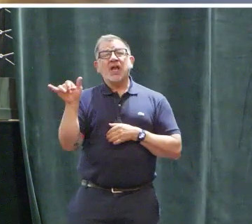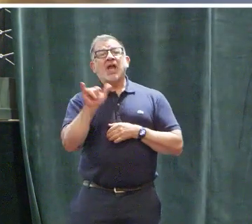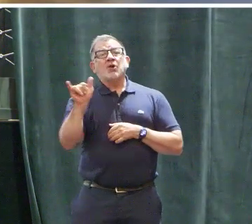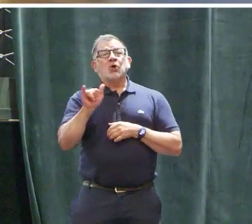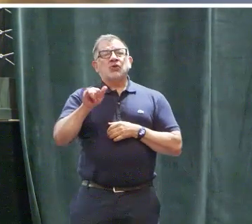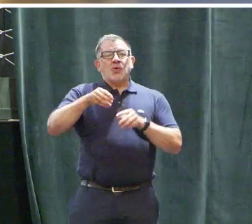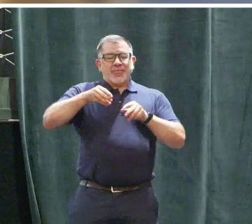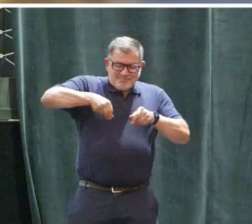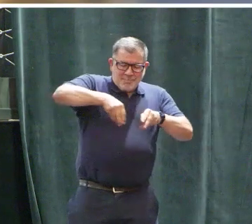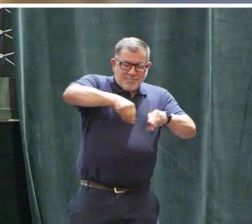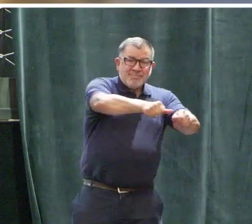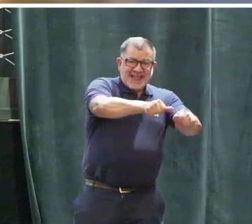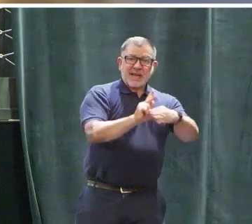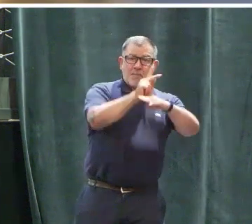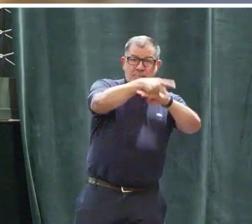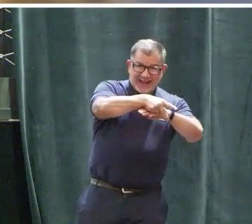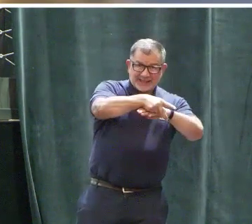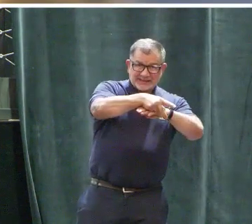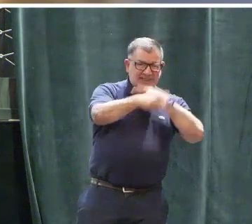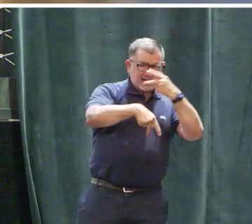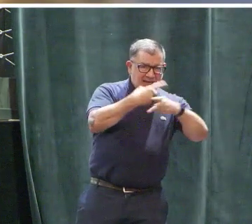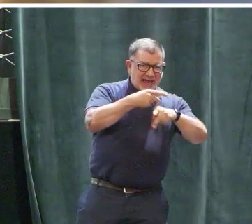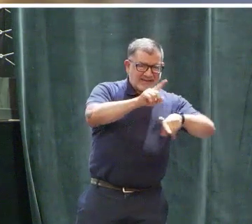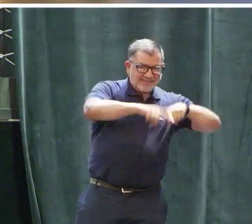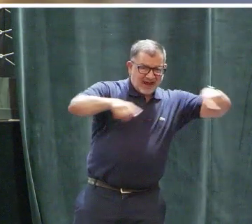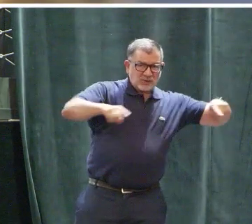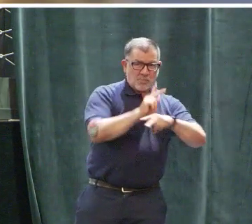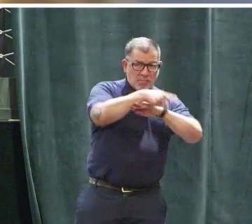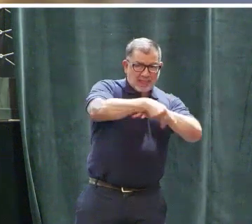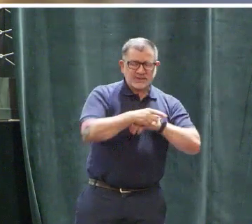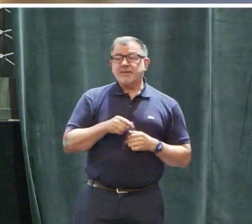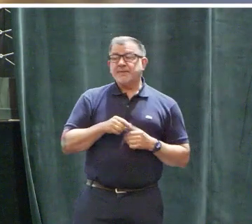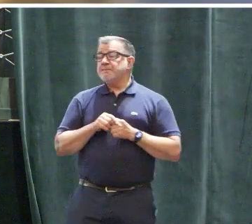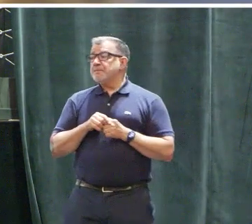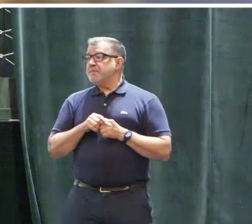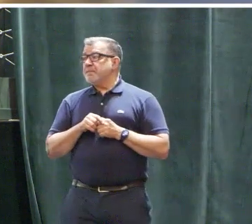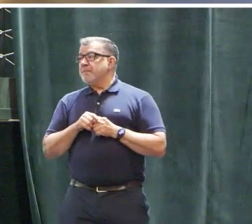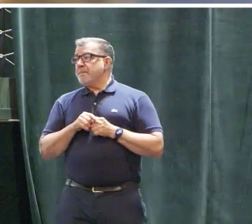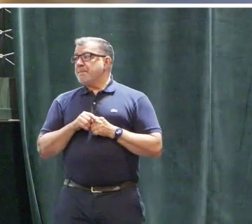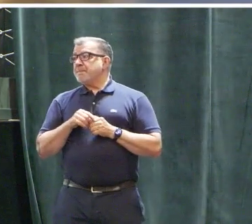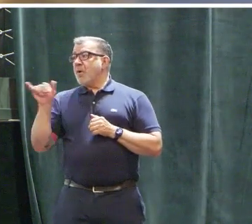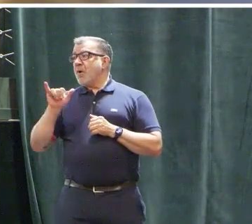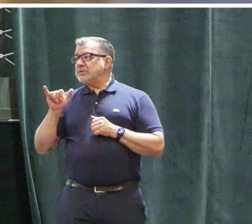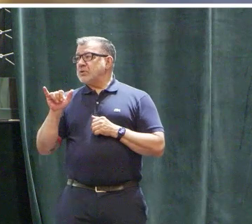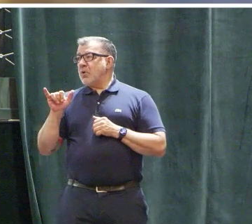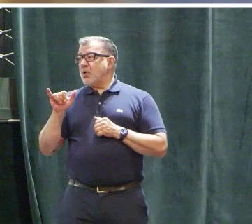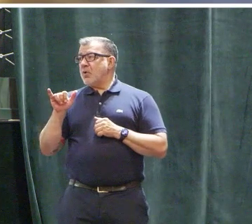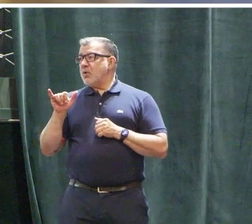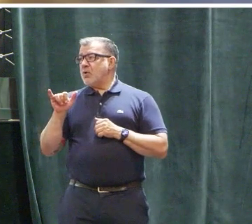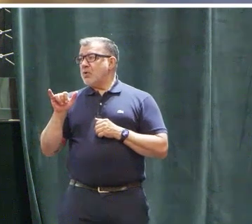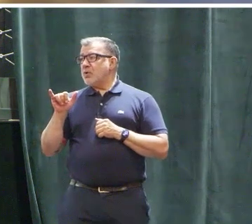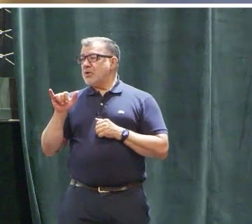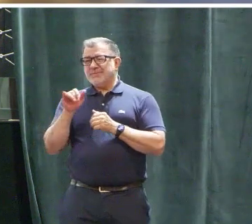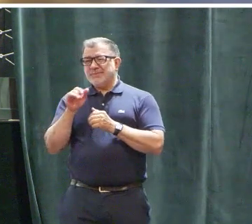palette. There have been particular advancements in the design for certain portions of the project, overall project